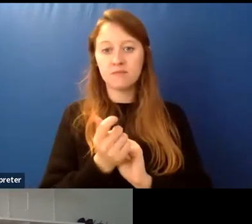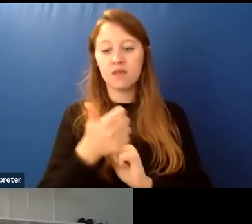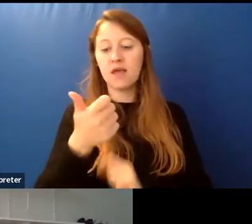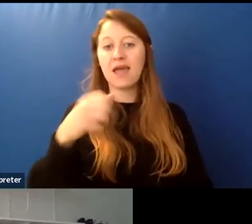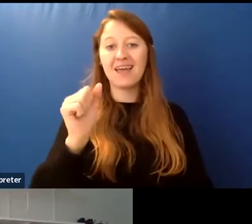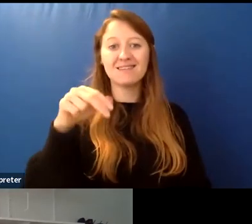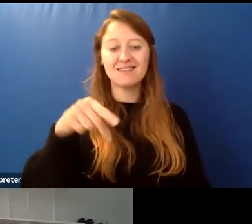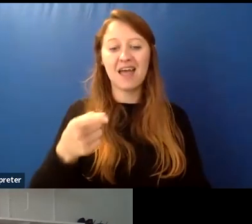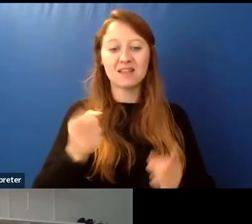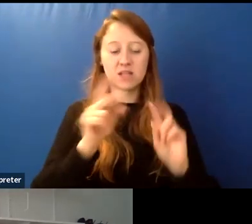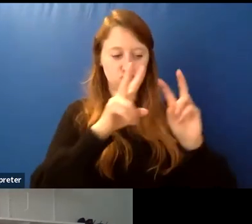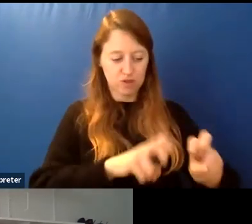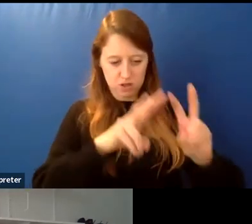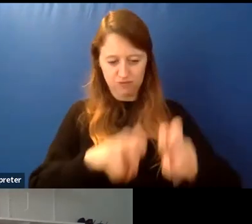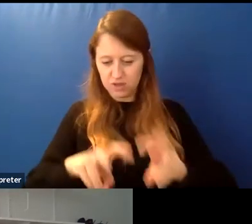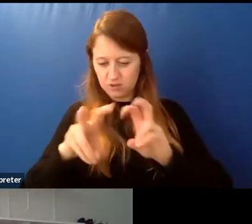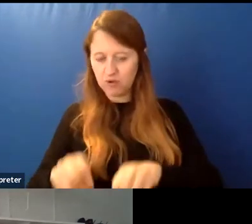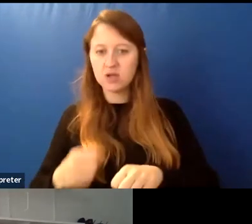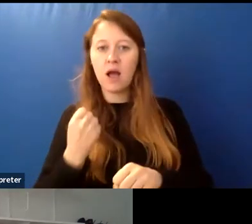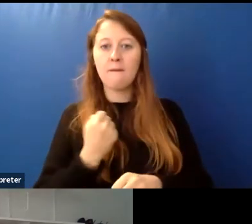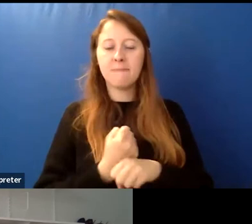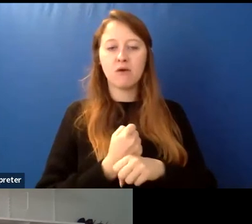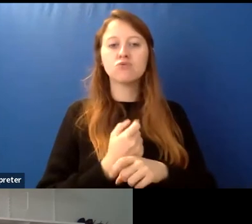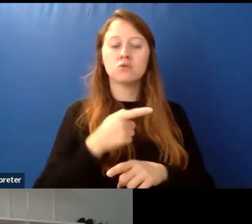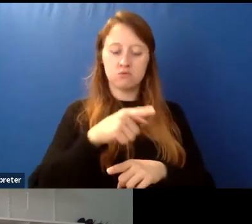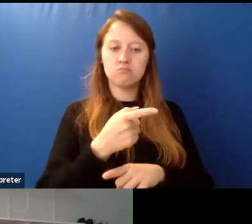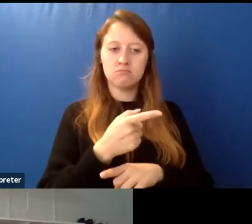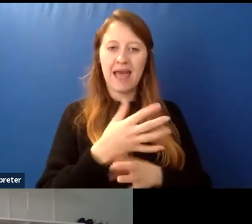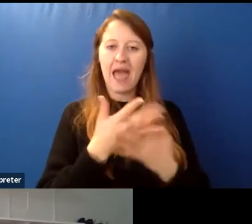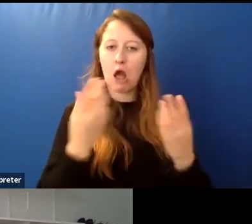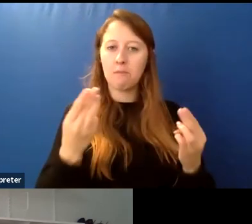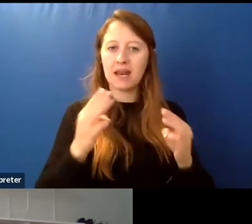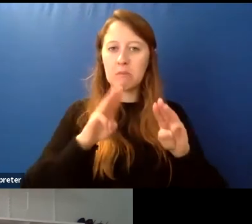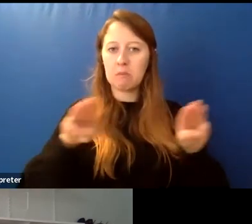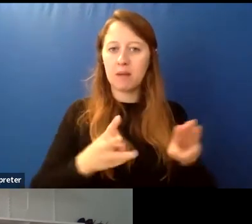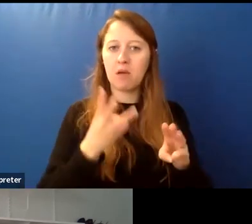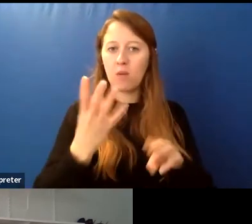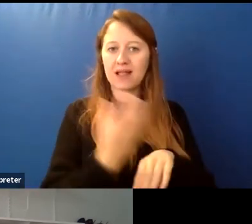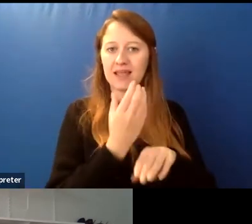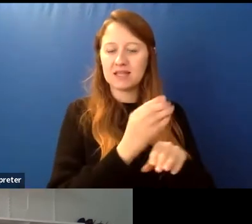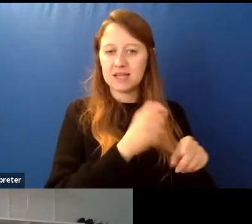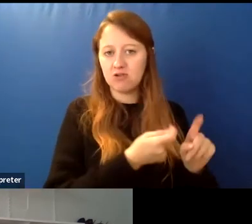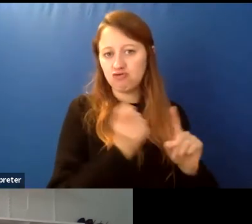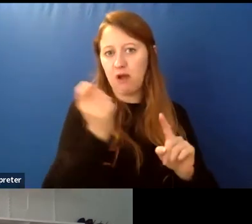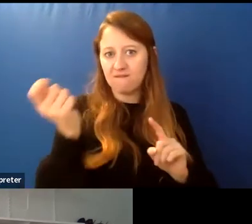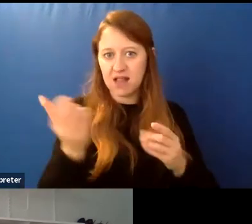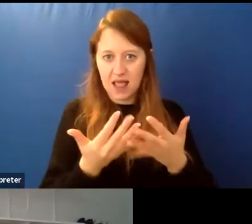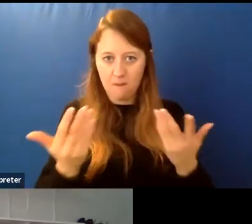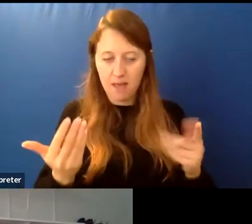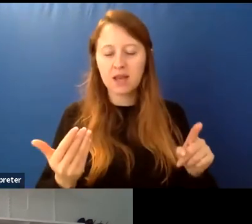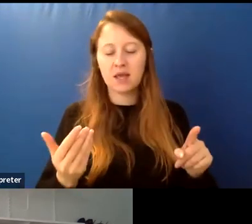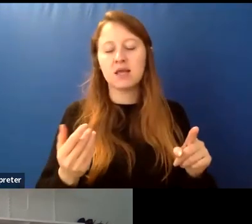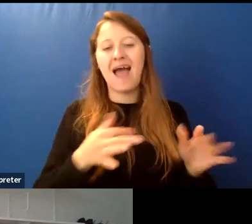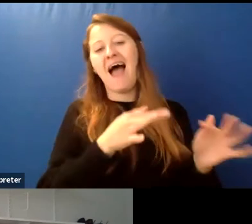number of people that we estimated would continue to travel, need to travel after the new law. And